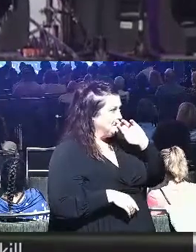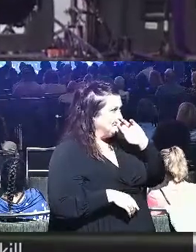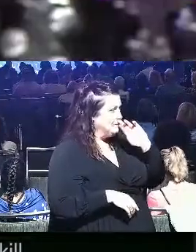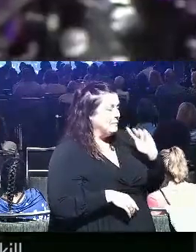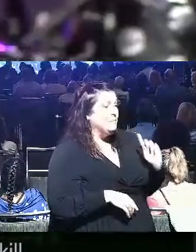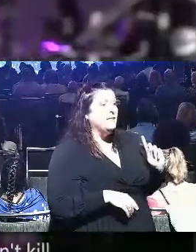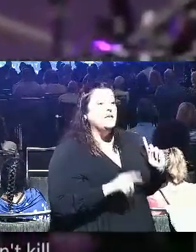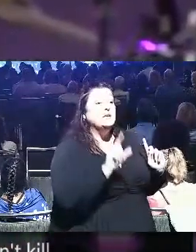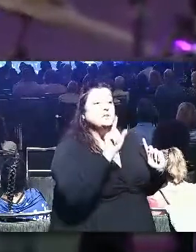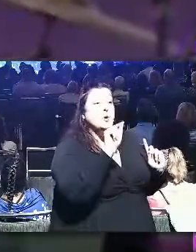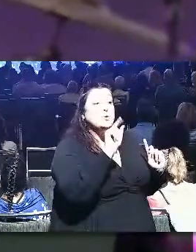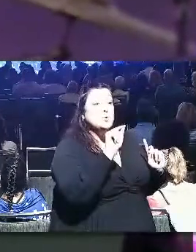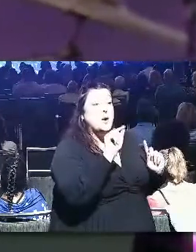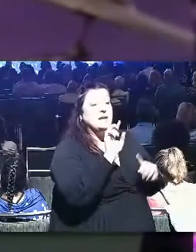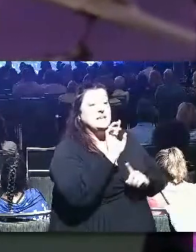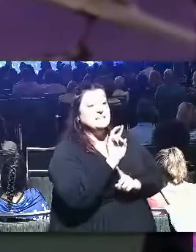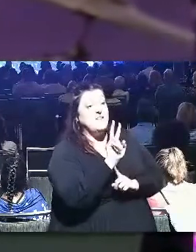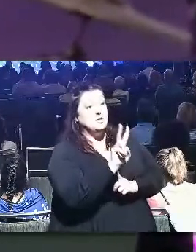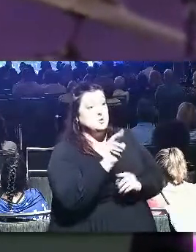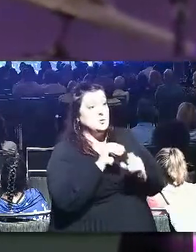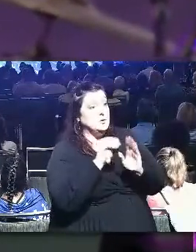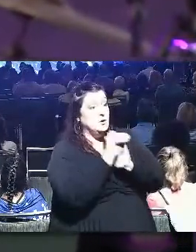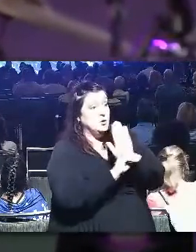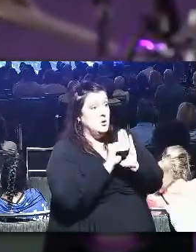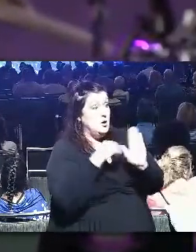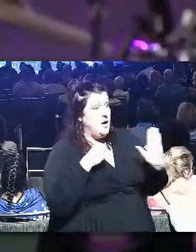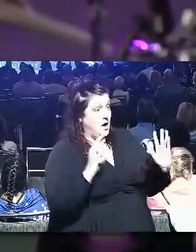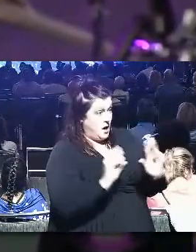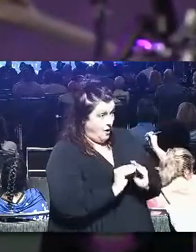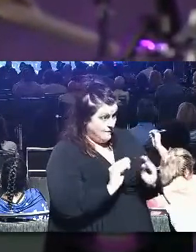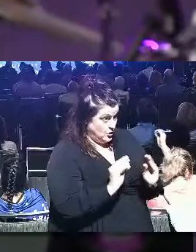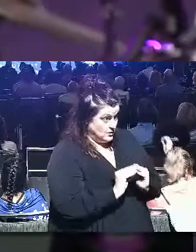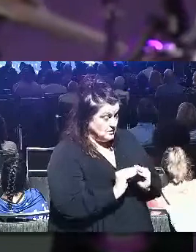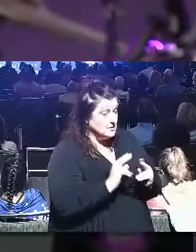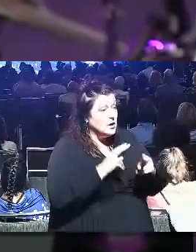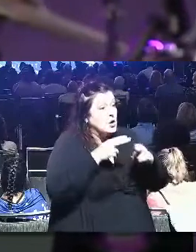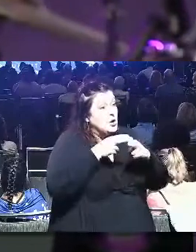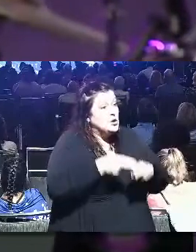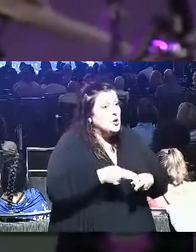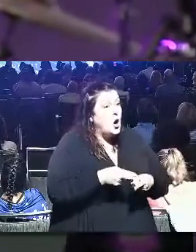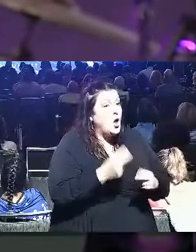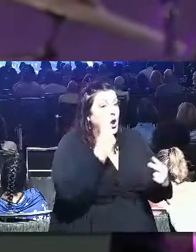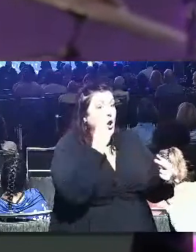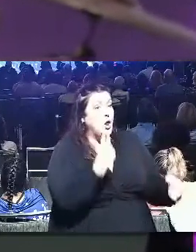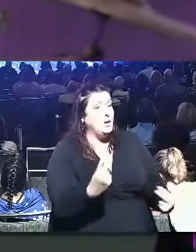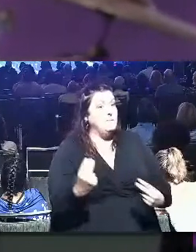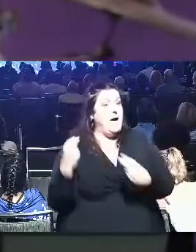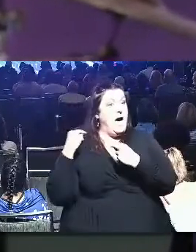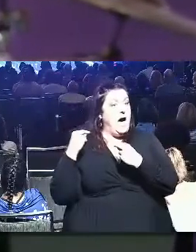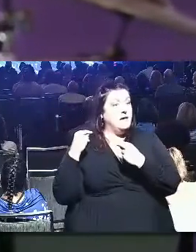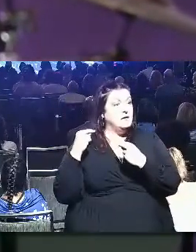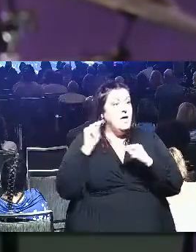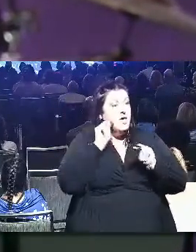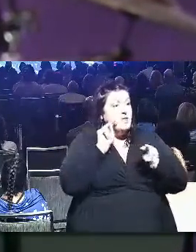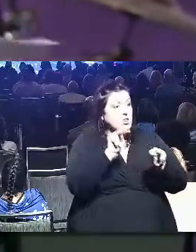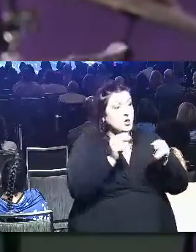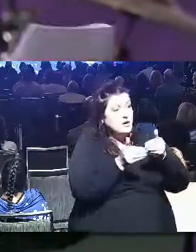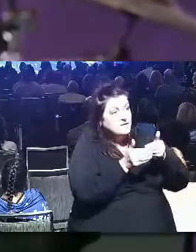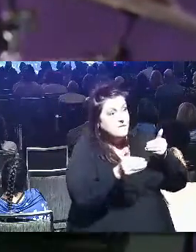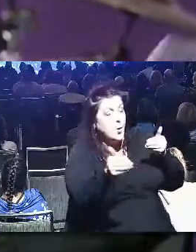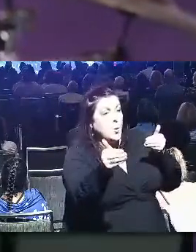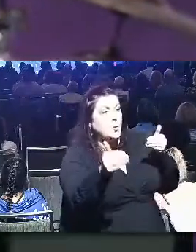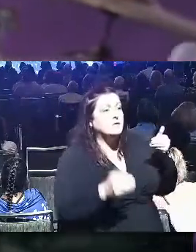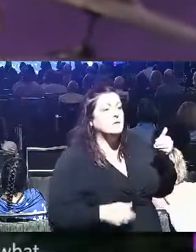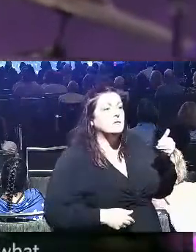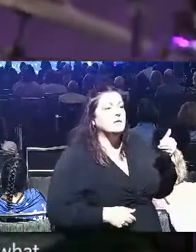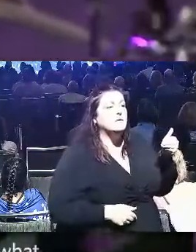But in 2072 in Orlando, there's going to be a conference, and it's called Looking Back, Looking Forward. And what they're going to do is they're going